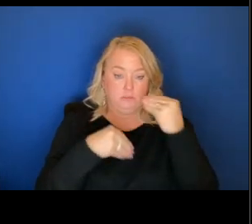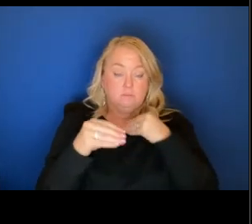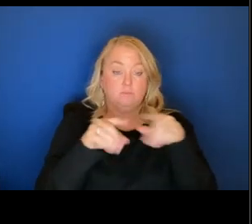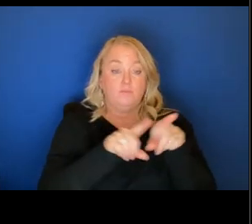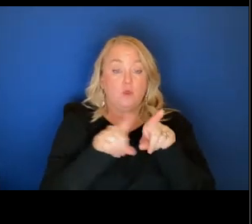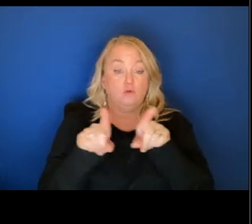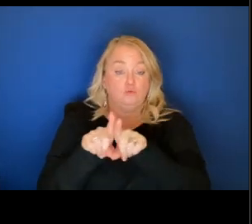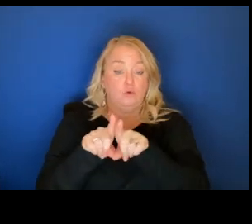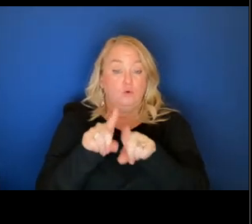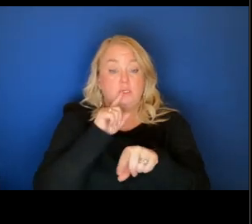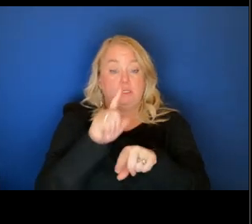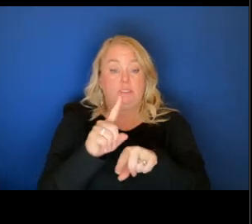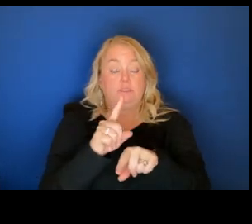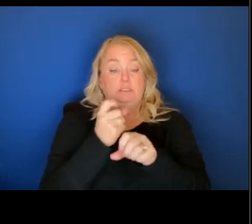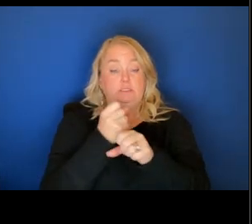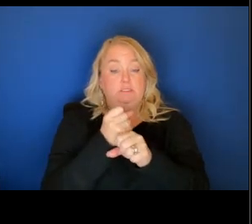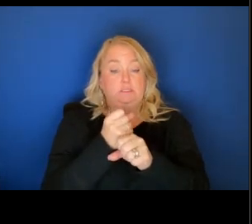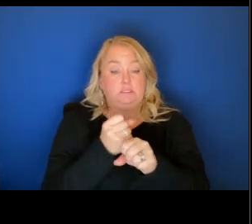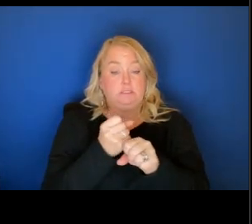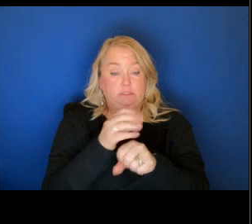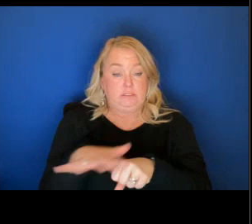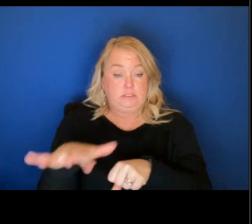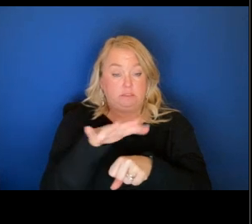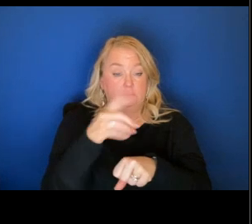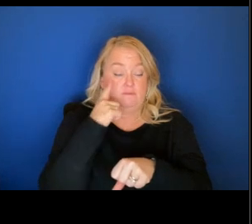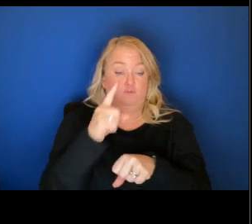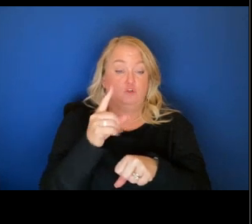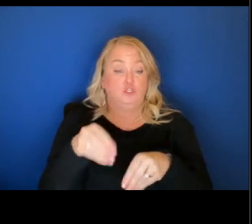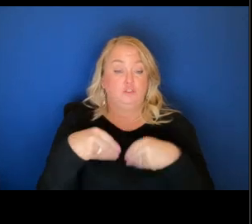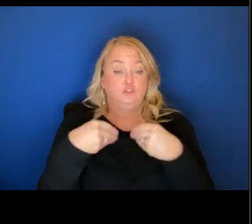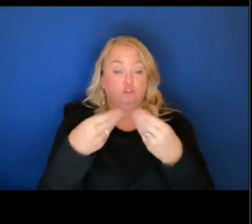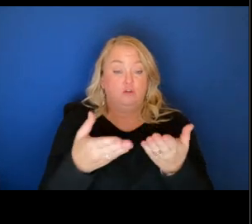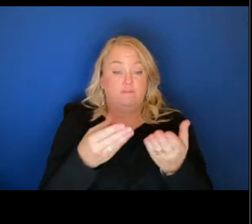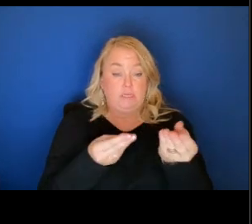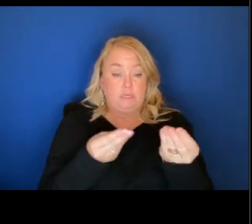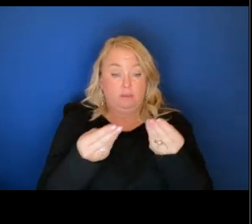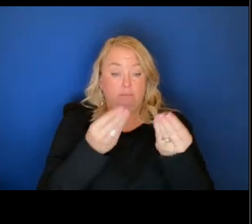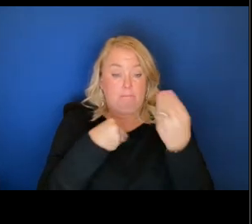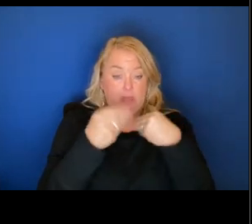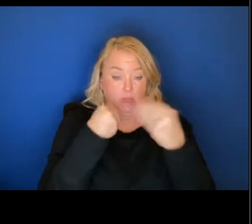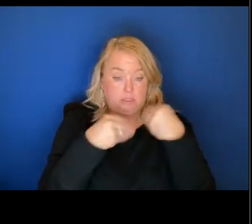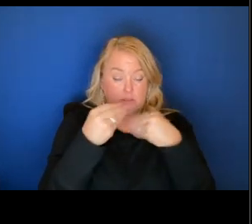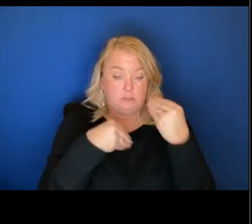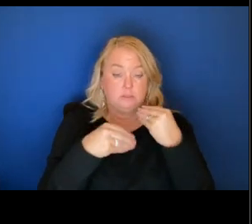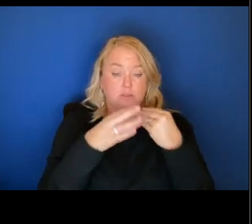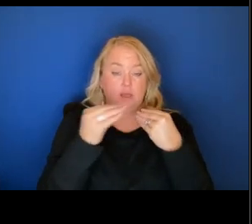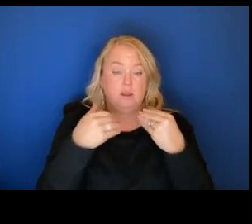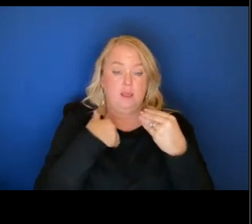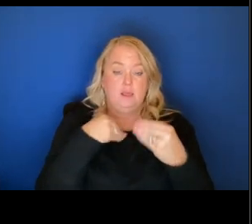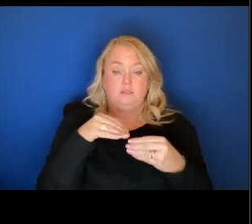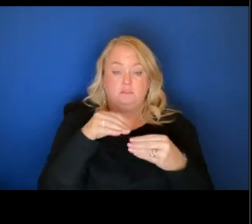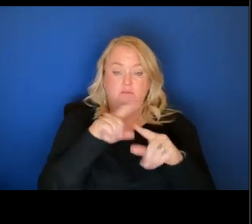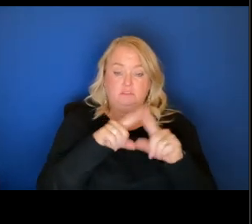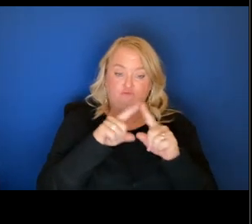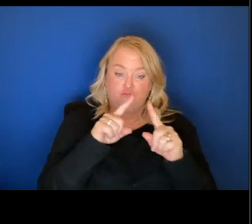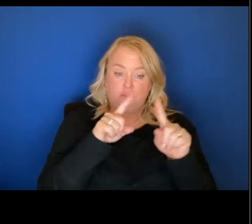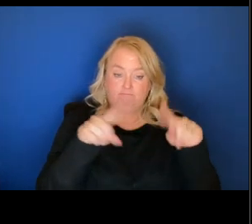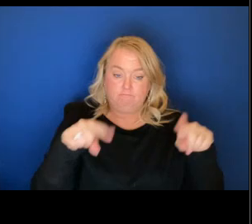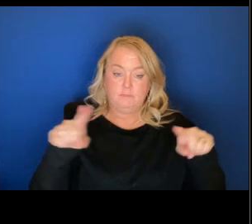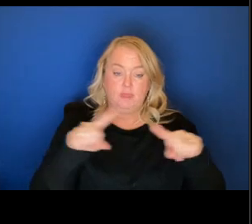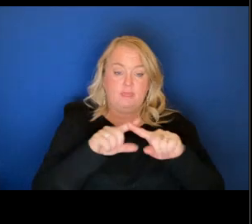also functions as a space for serving meals and consists of the fixtures used